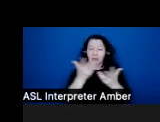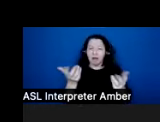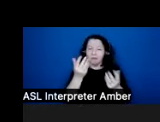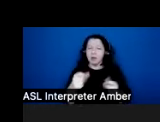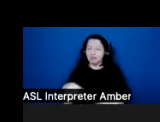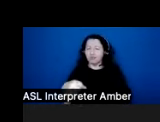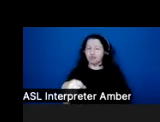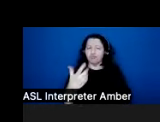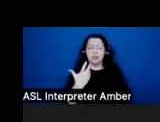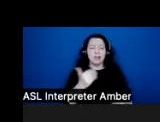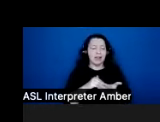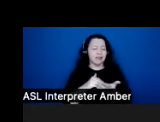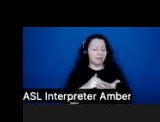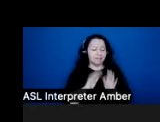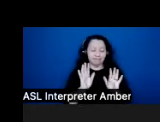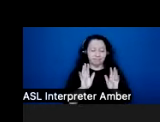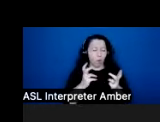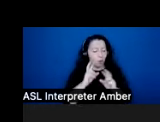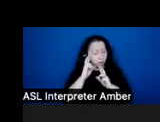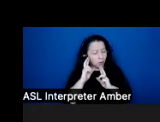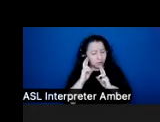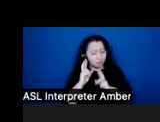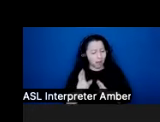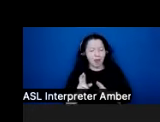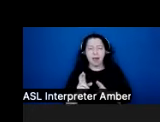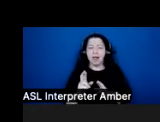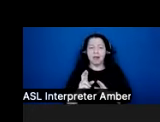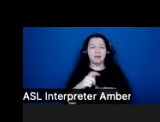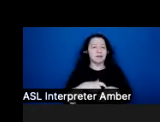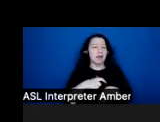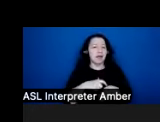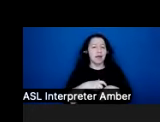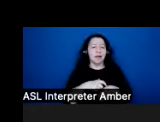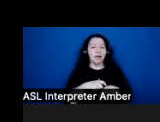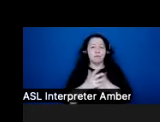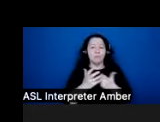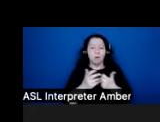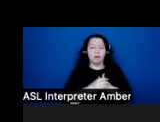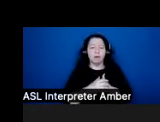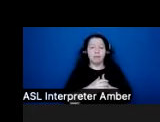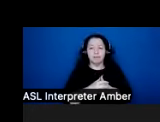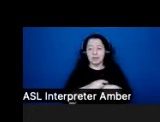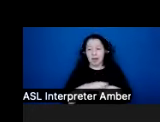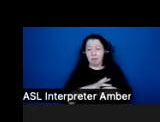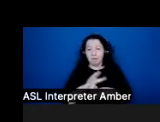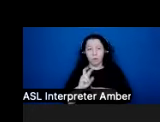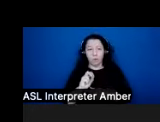And again, I want to be respectful of our time and end at 4:30 as we said we